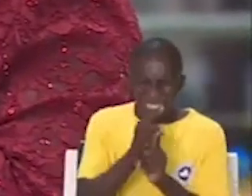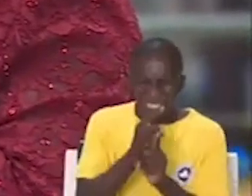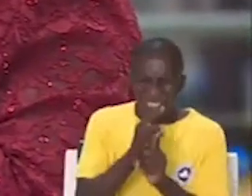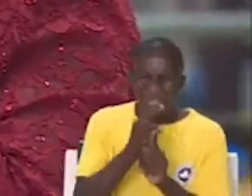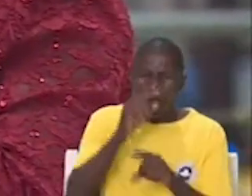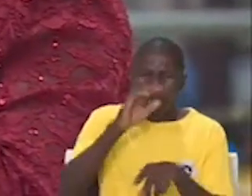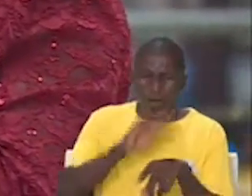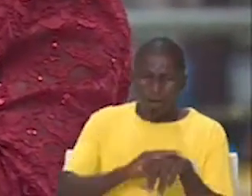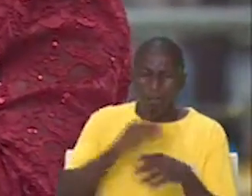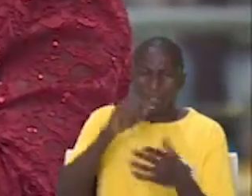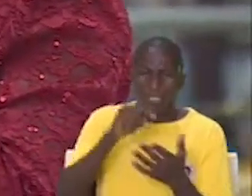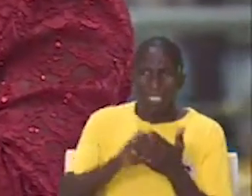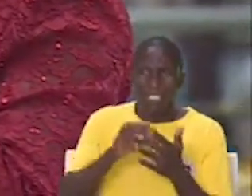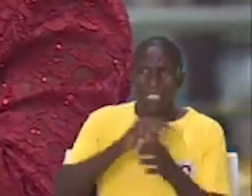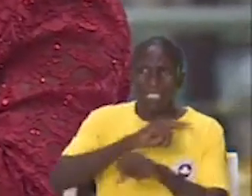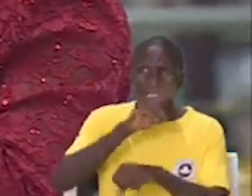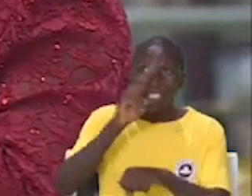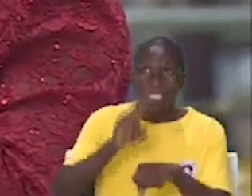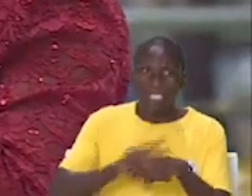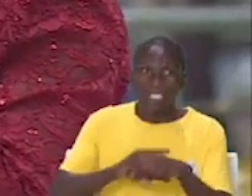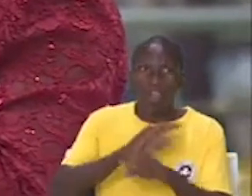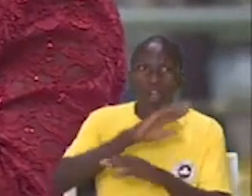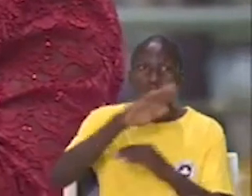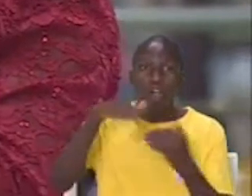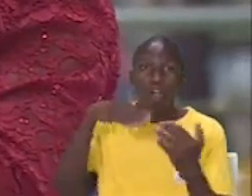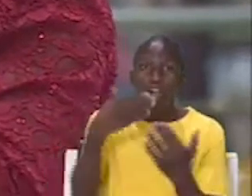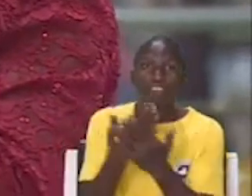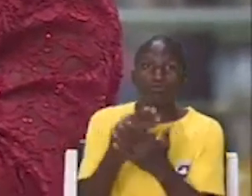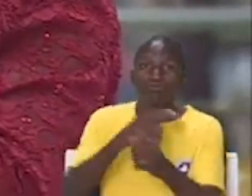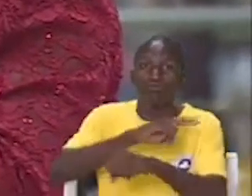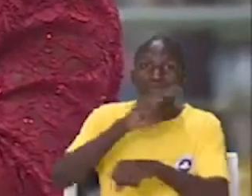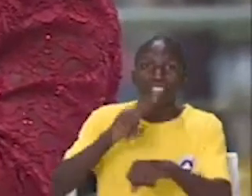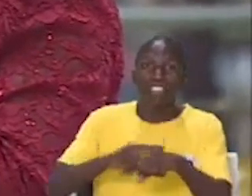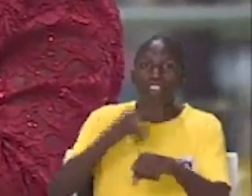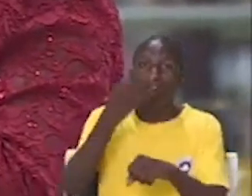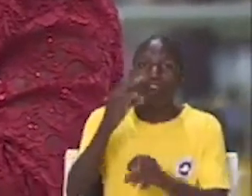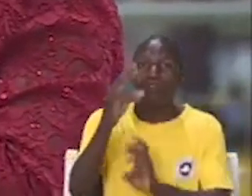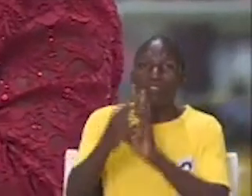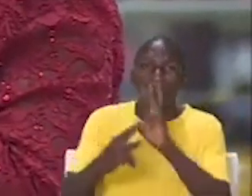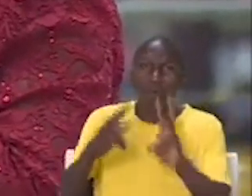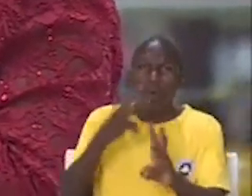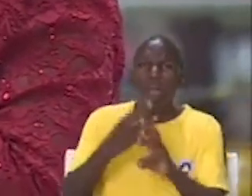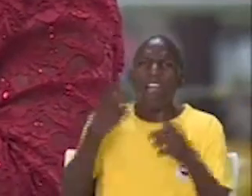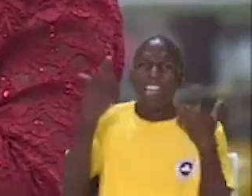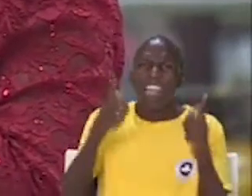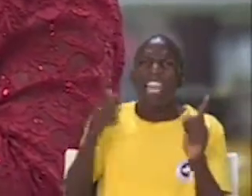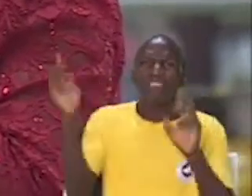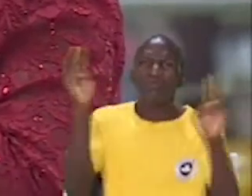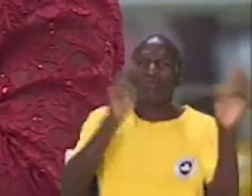Concerning this nation and all the nations of the world, let the wind of peace blow.